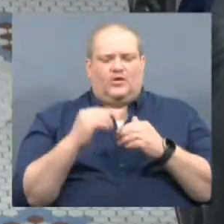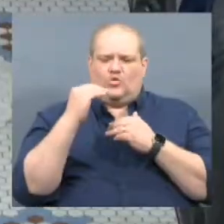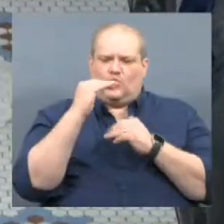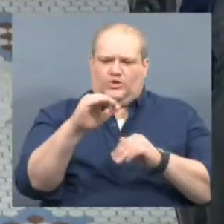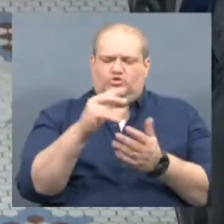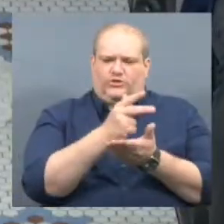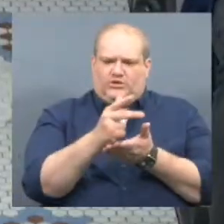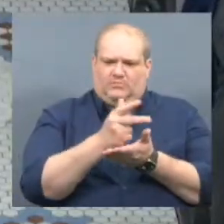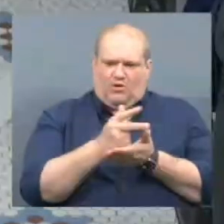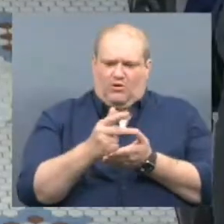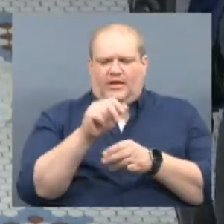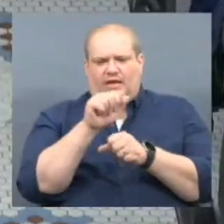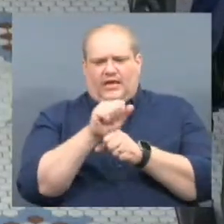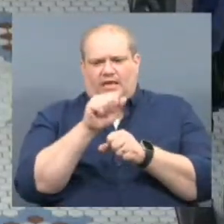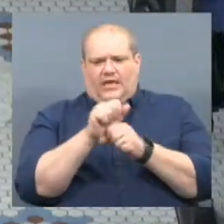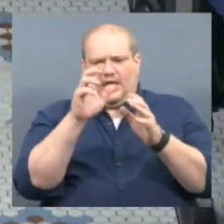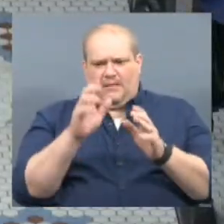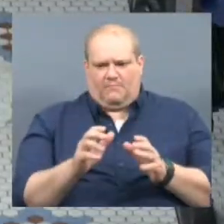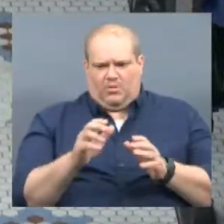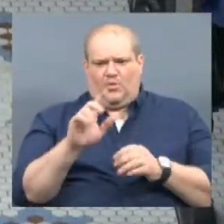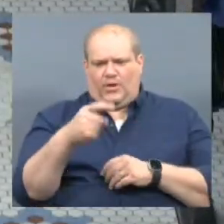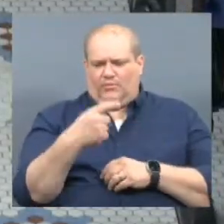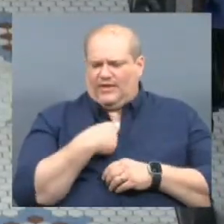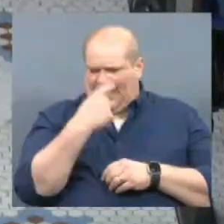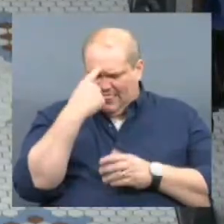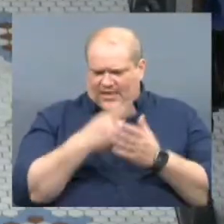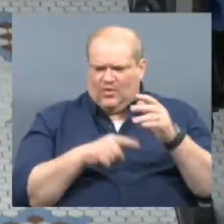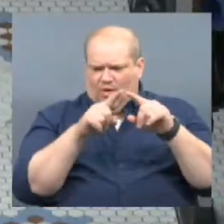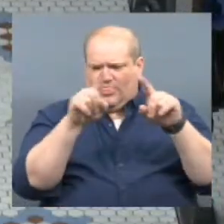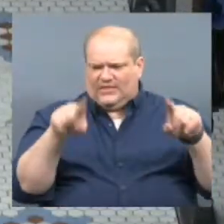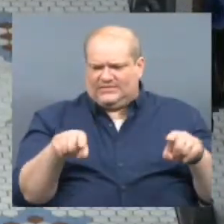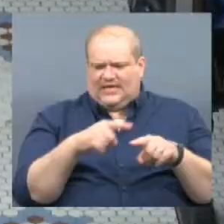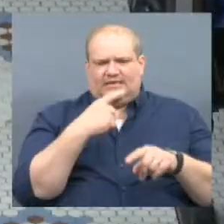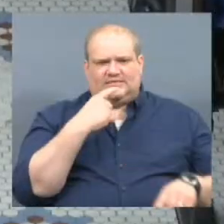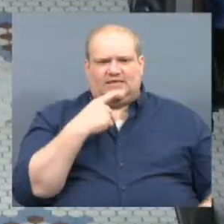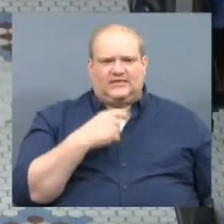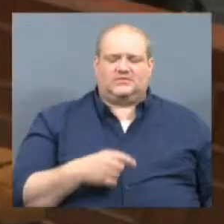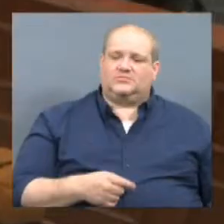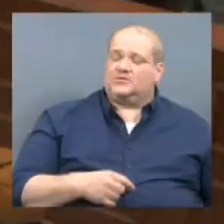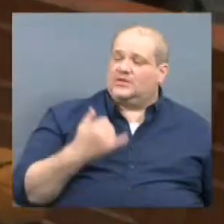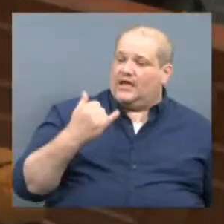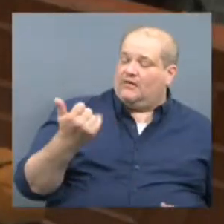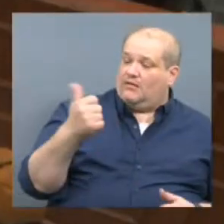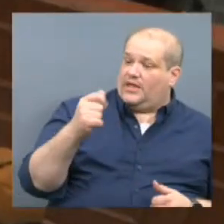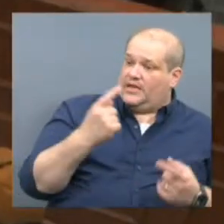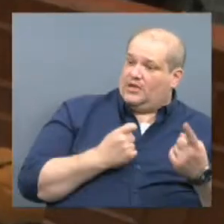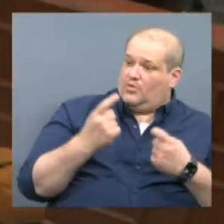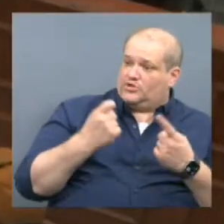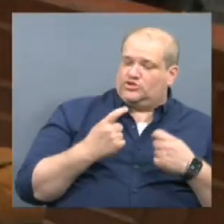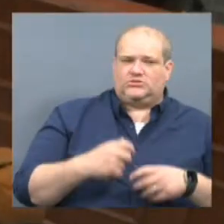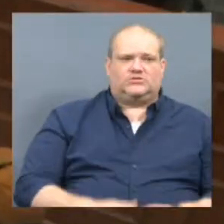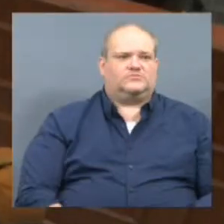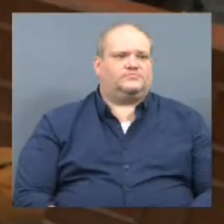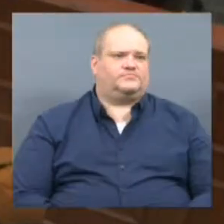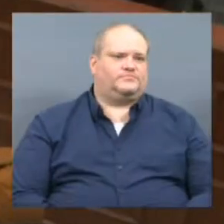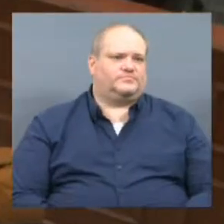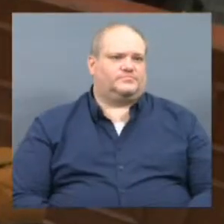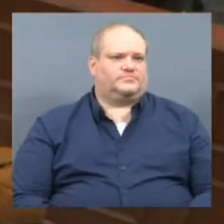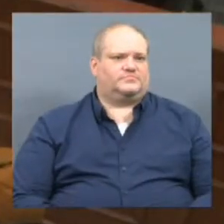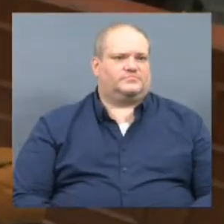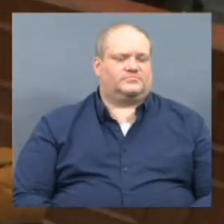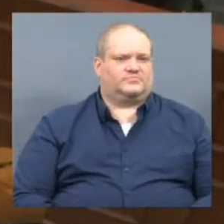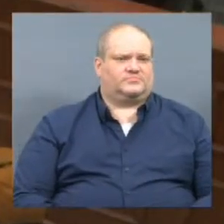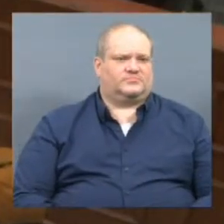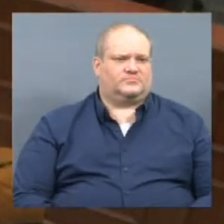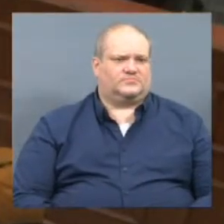restricted parking, employee only is what I think it says. Okay. So I want to open the floor at this time for any commissioners. Yep. Go ahead.